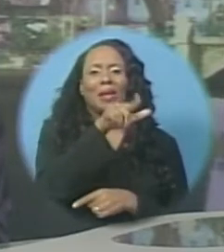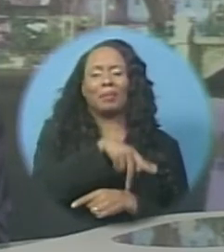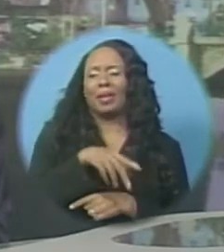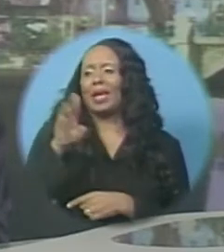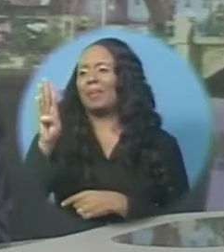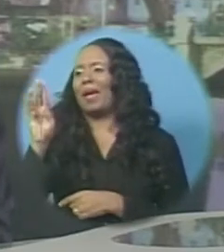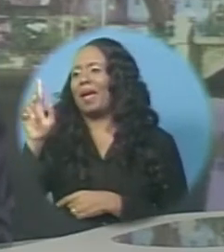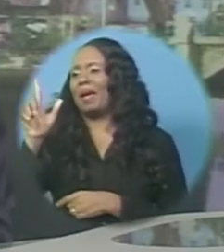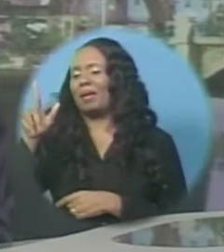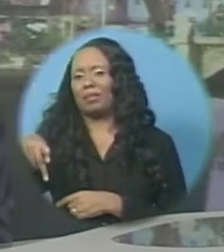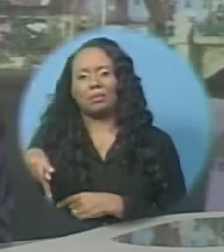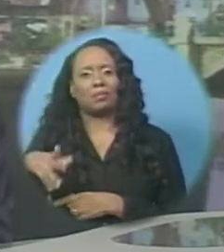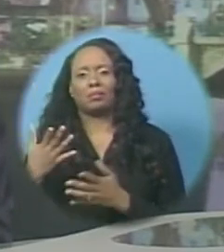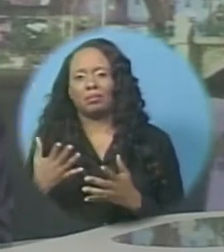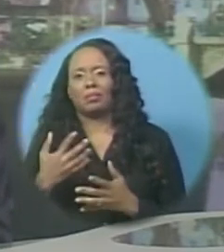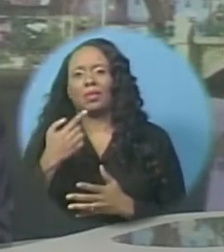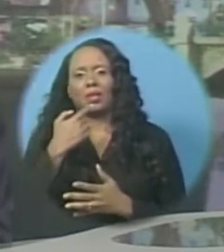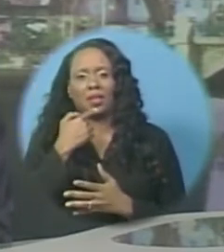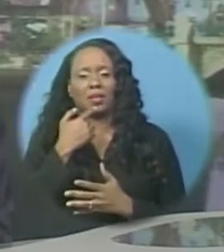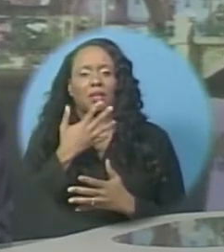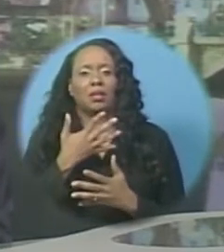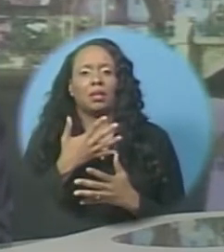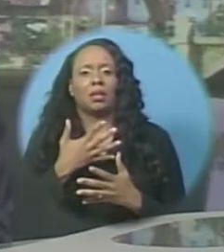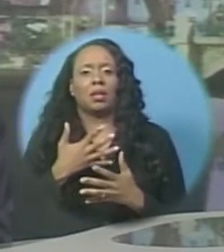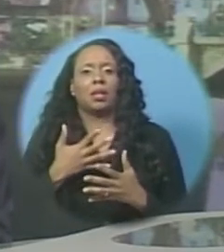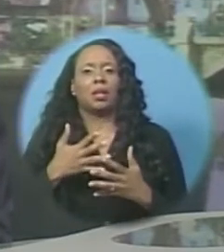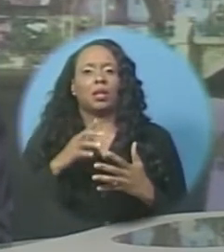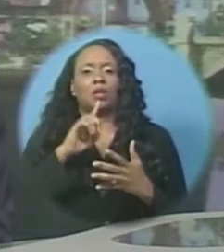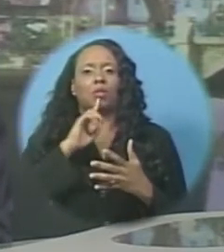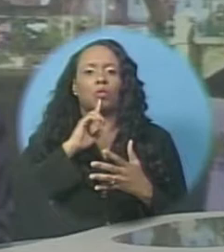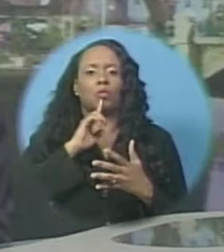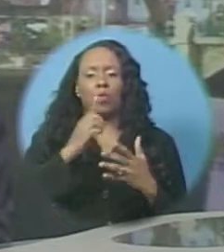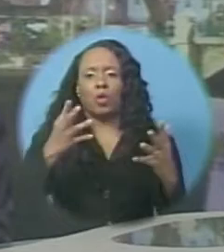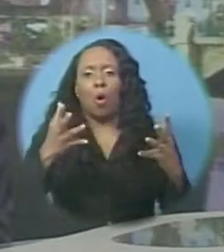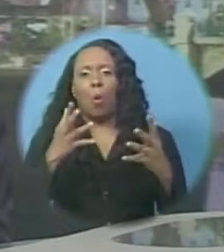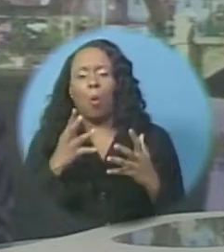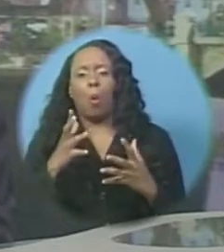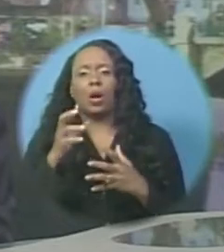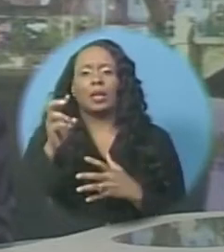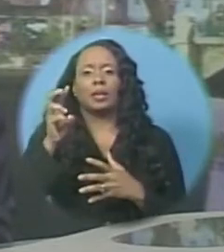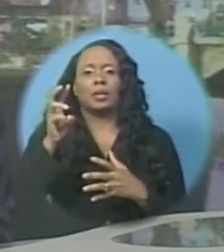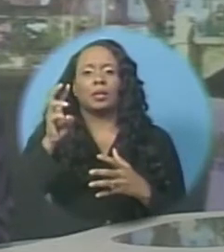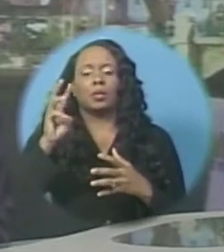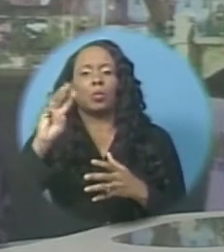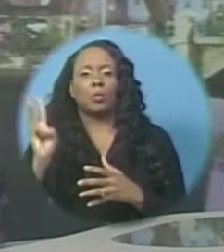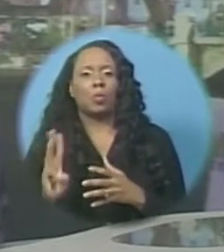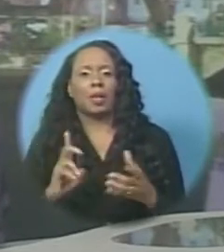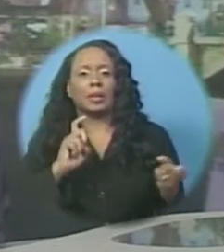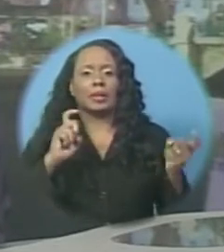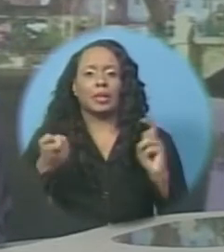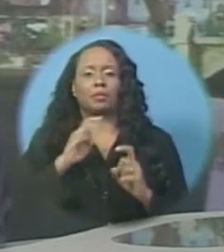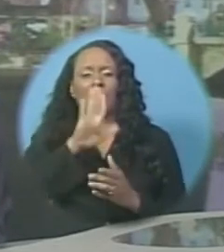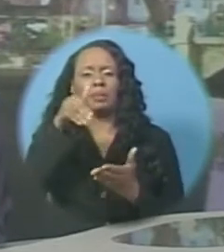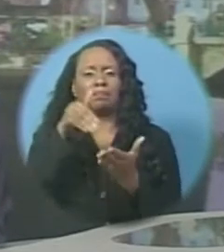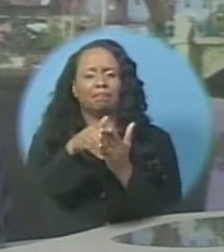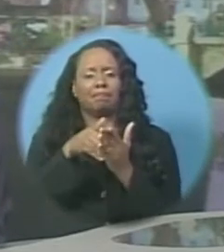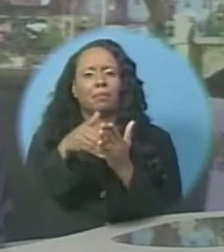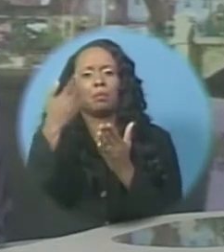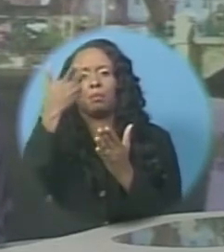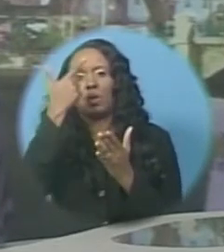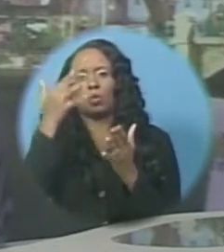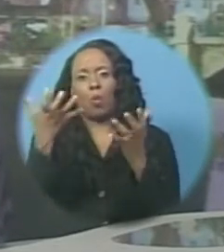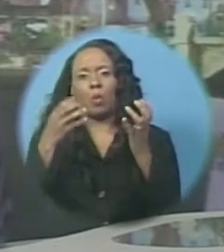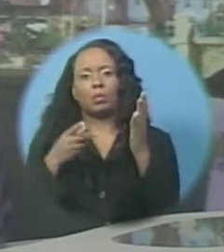green economy. The city MP says urban corridors remain vulnerable and he wants climate change to be at the center of programs